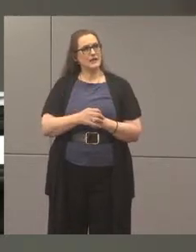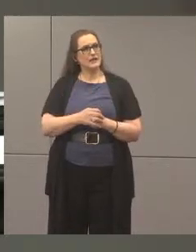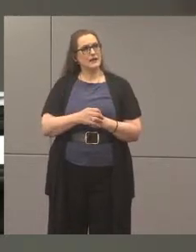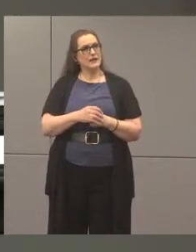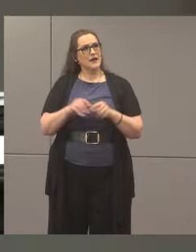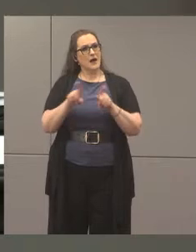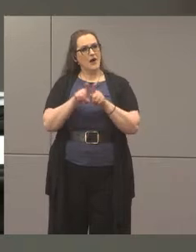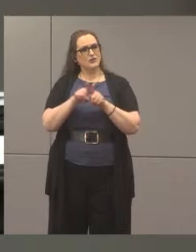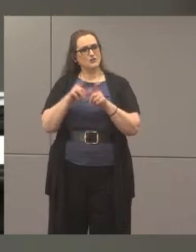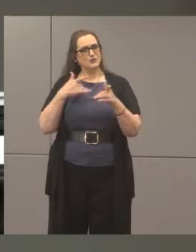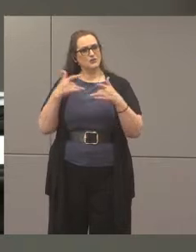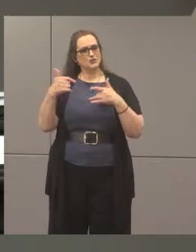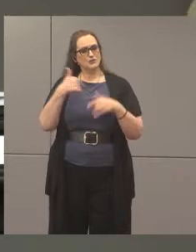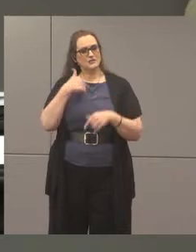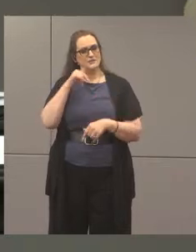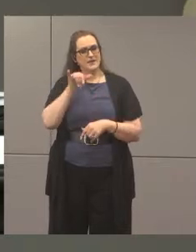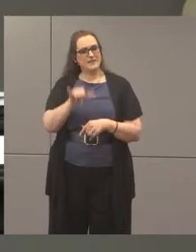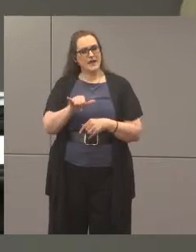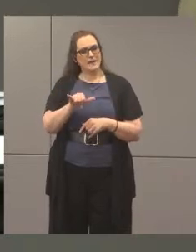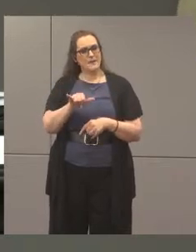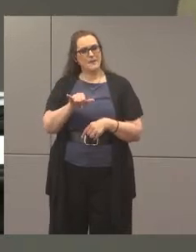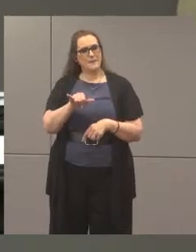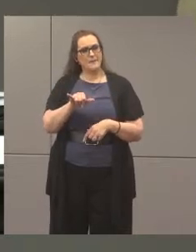also concerns me that